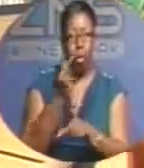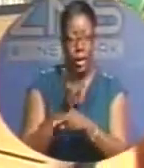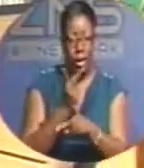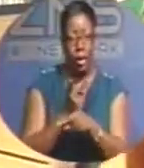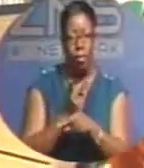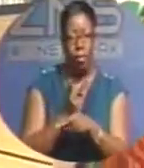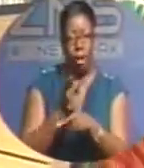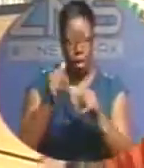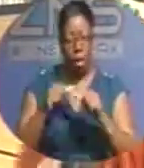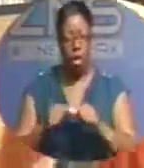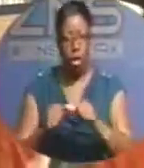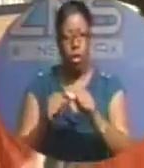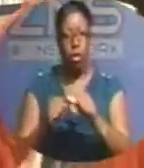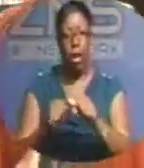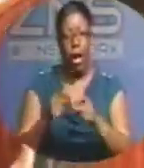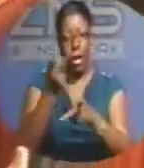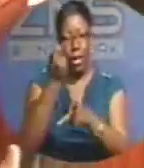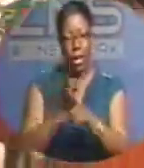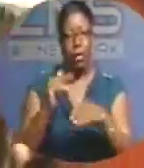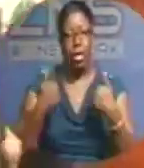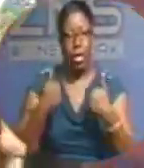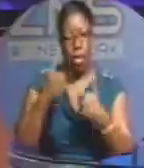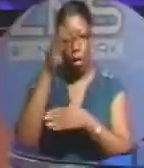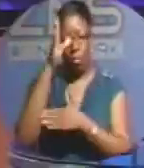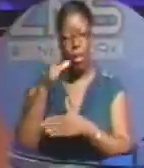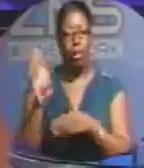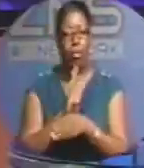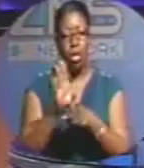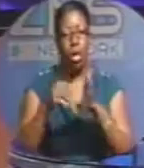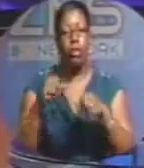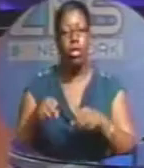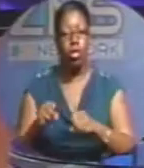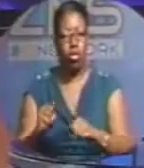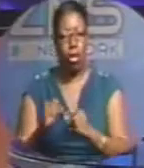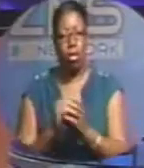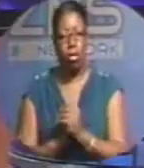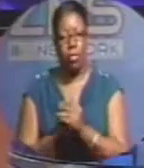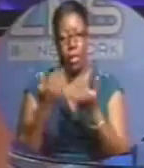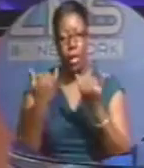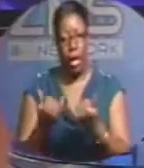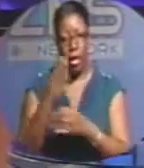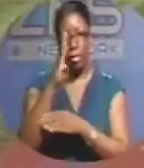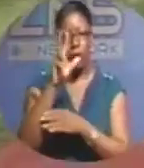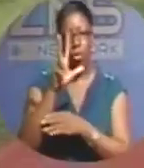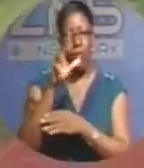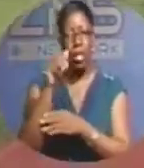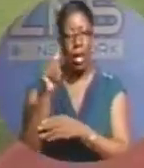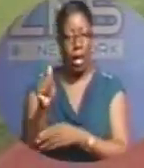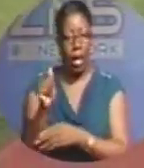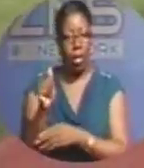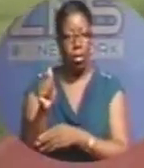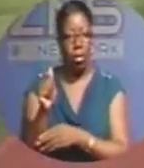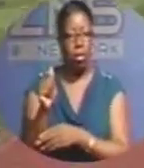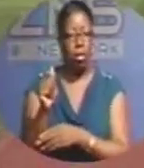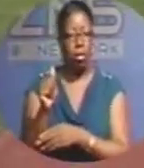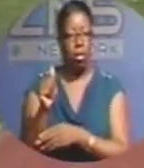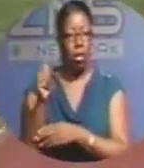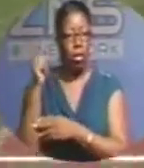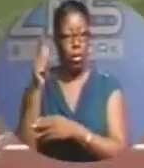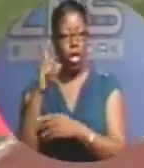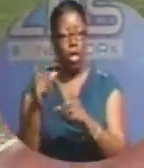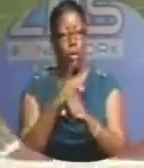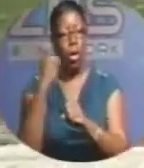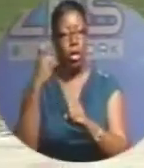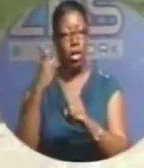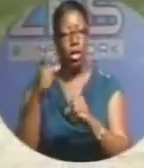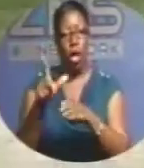and keeping the young men busy off the streets. On to some track news now. At the B3A's Olympic Trials, Raymond Higgs won the long jump competition